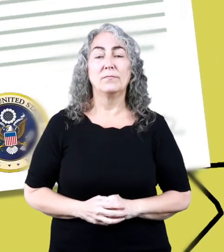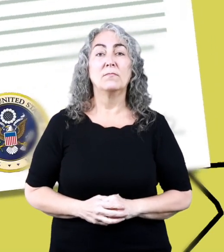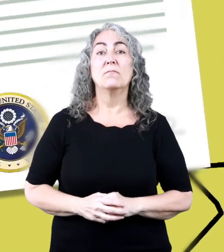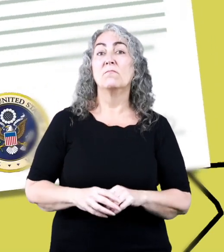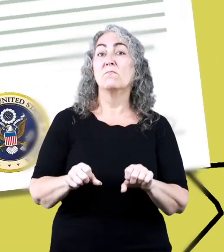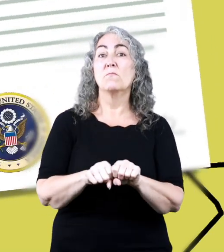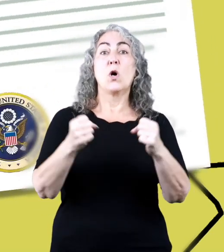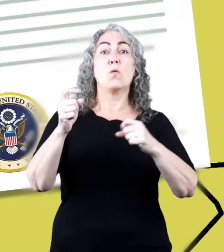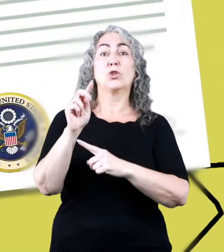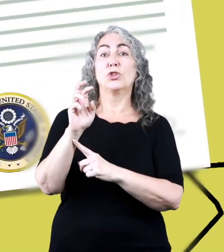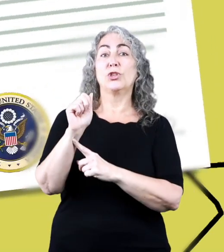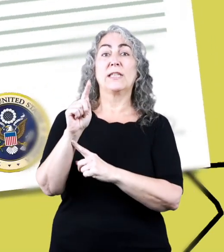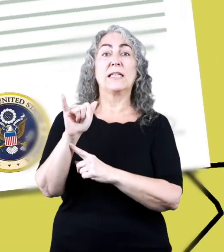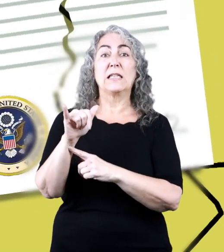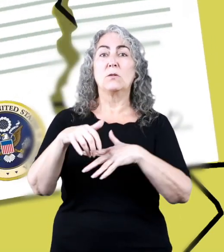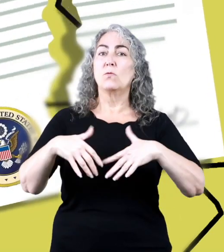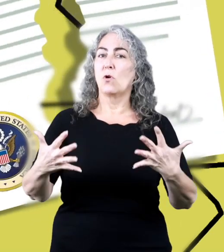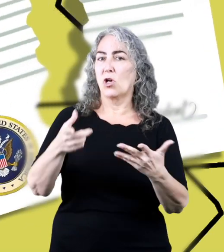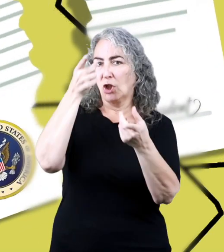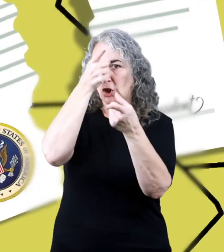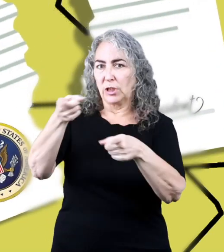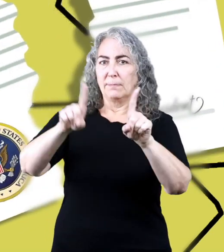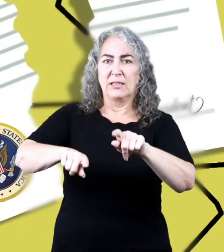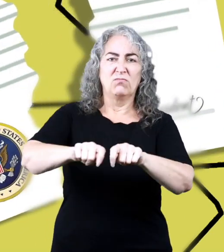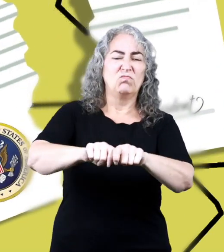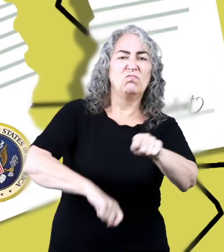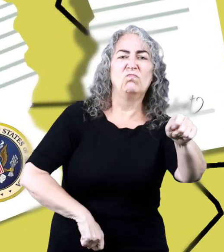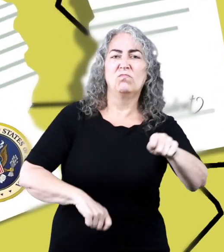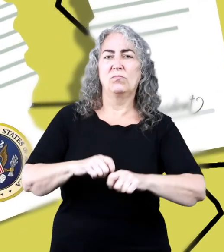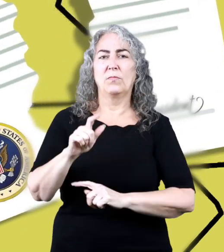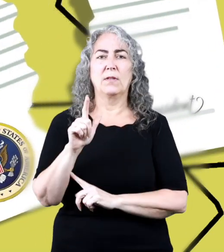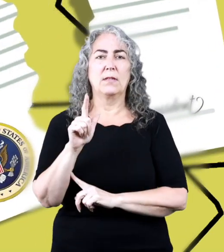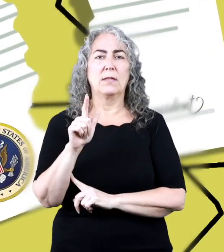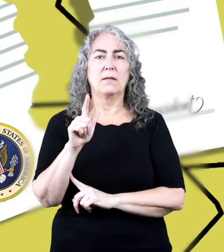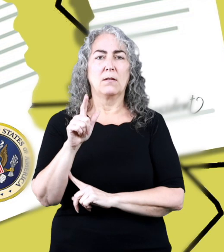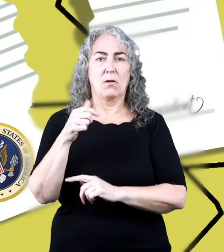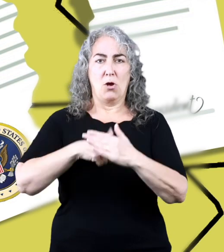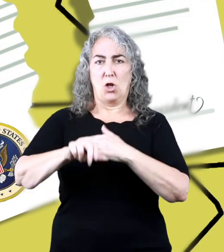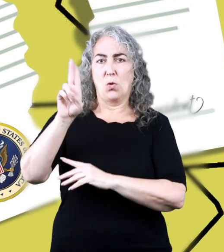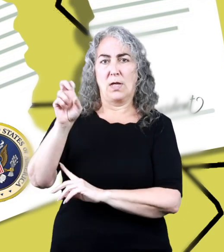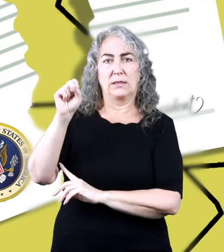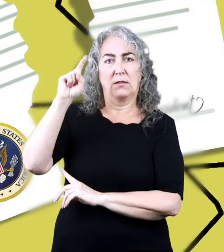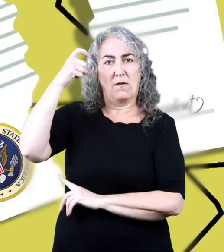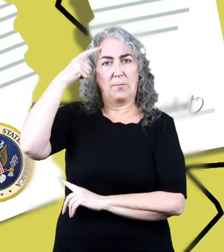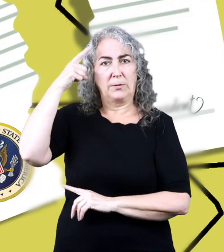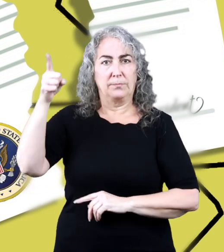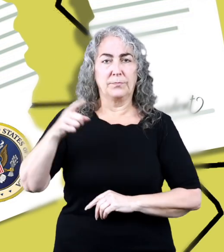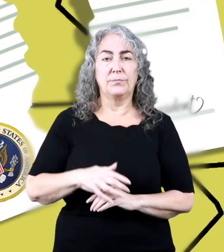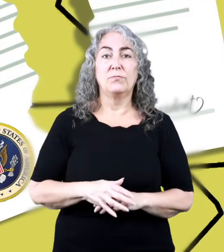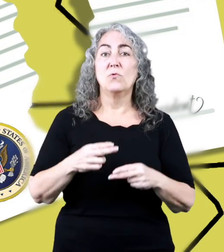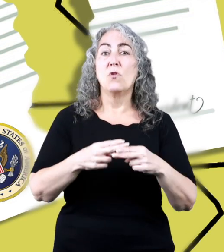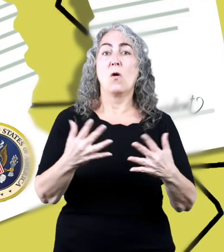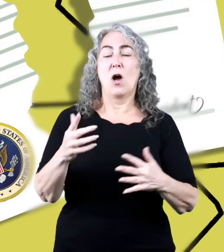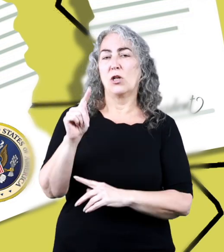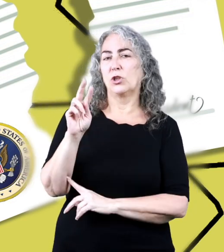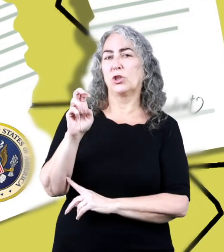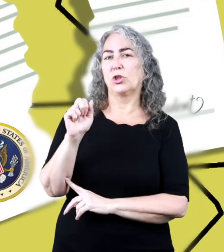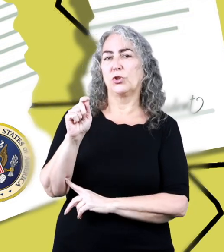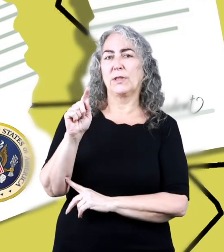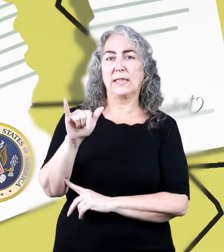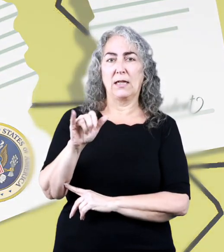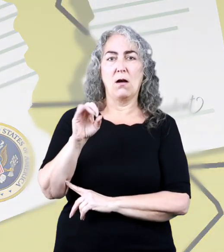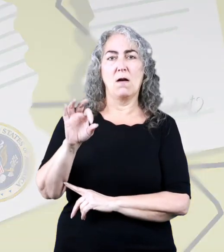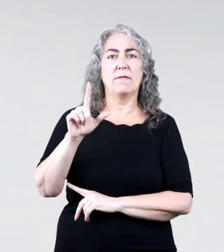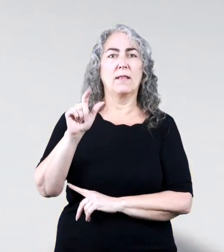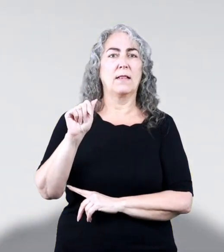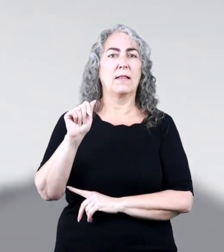broke a treaty, or agreement, that the Lakota had with the United States government, called the Treaty of Fort